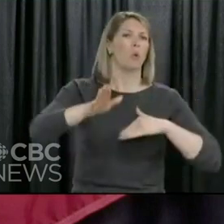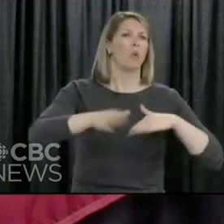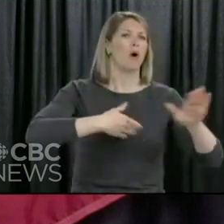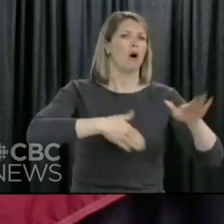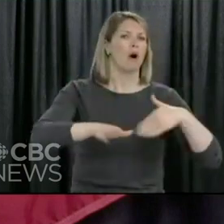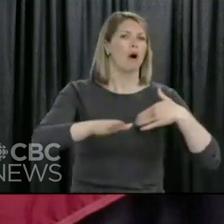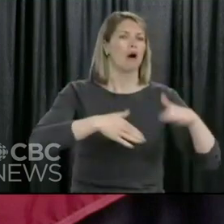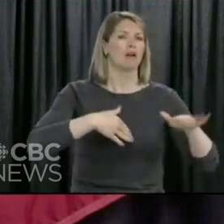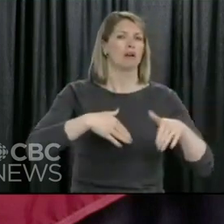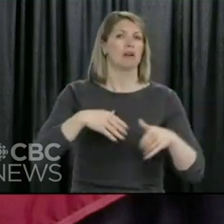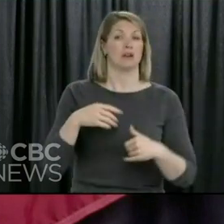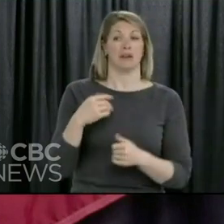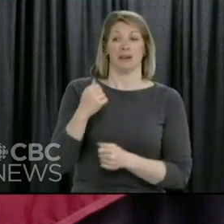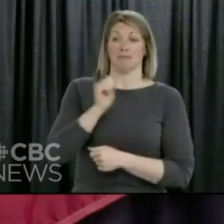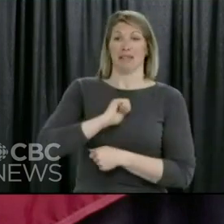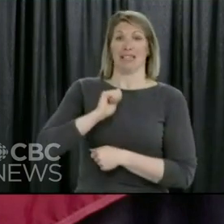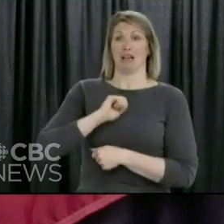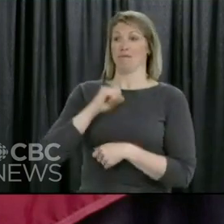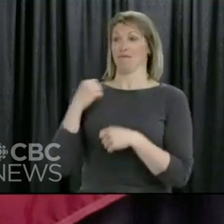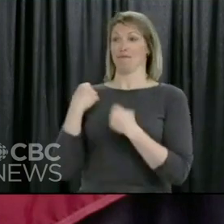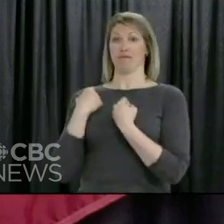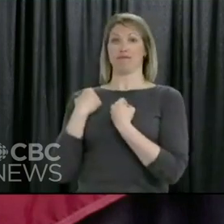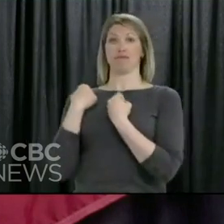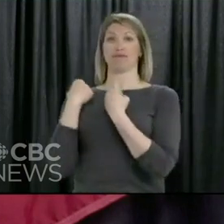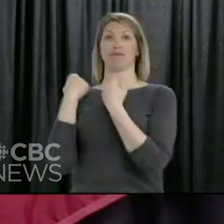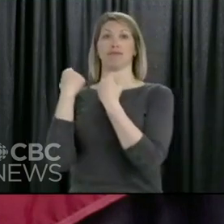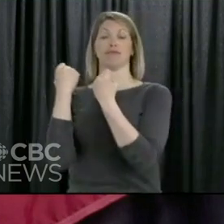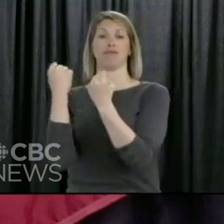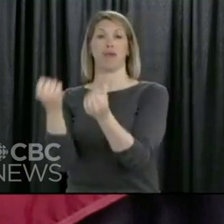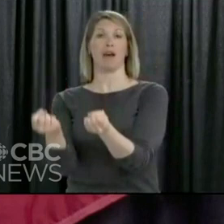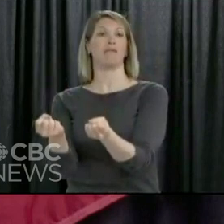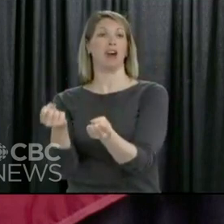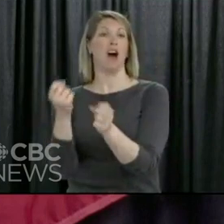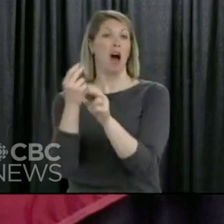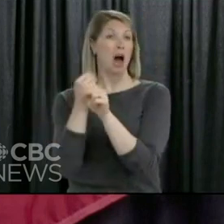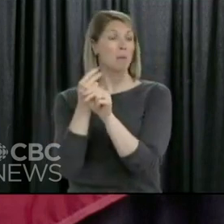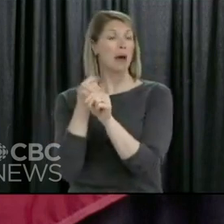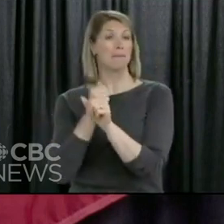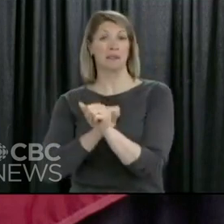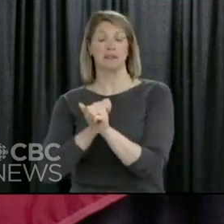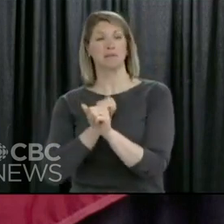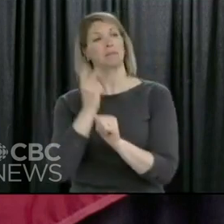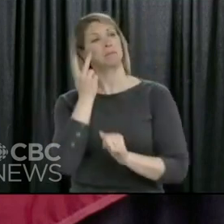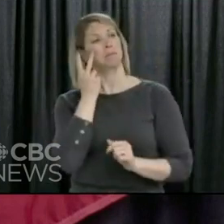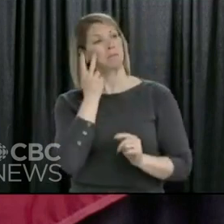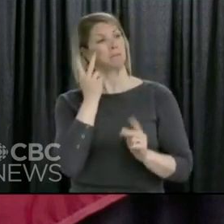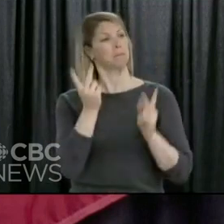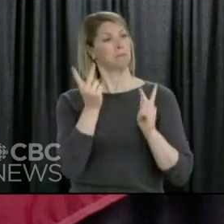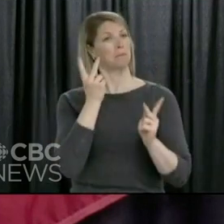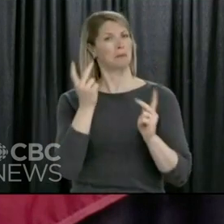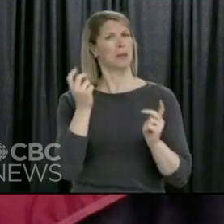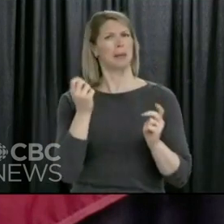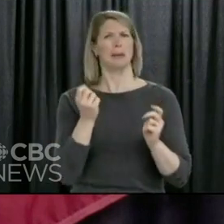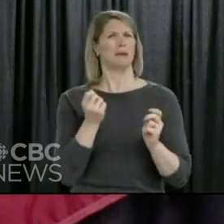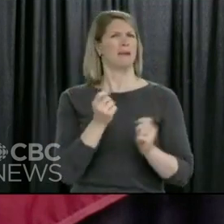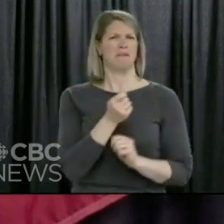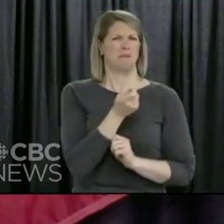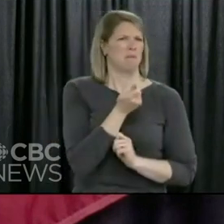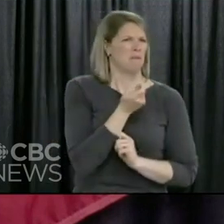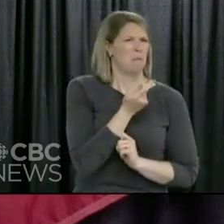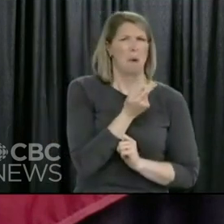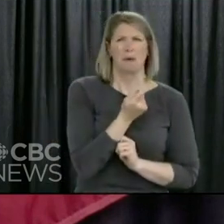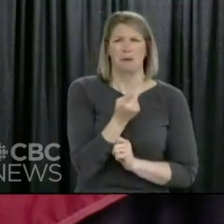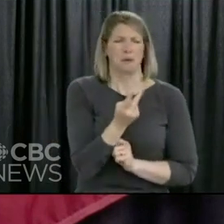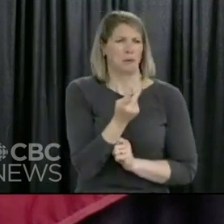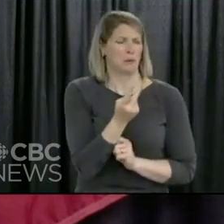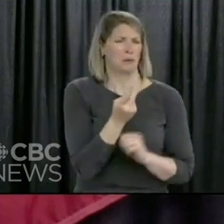mentioned earlier, driving across the province, we saw very limited a number of cases where people in large numbers would have been gathering. So